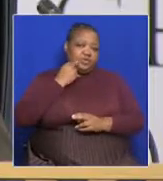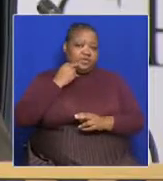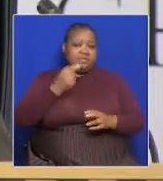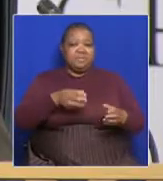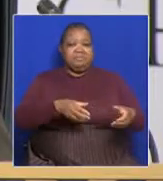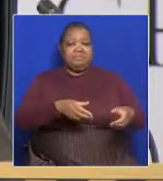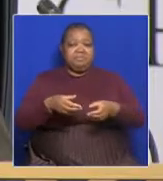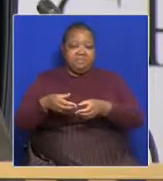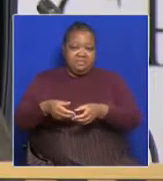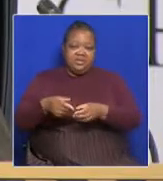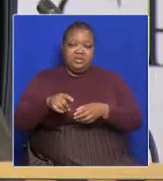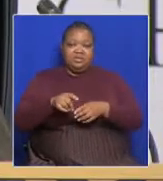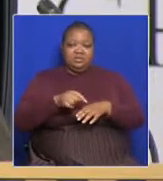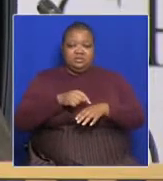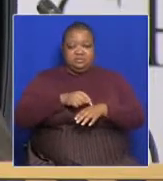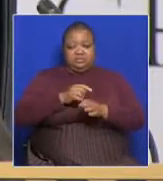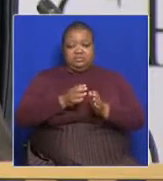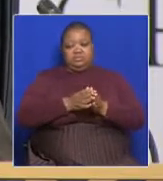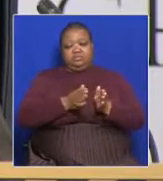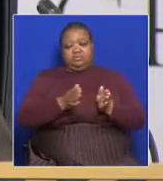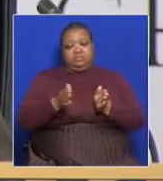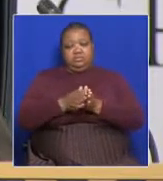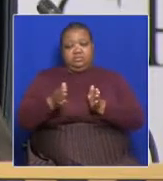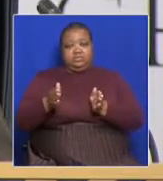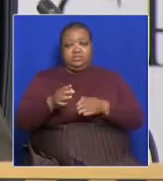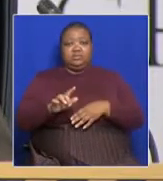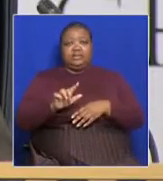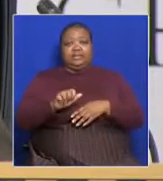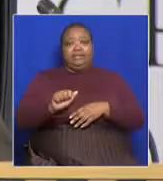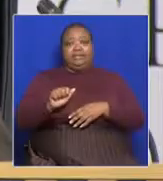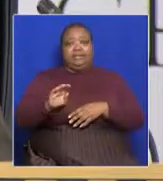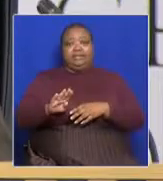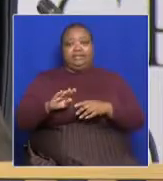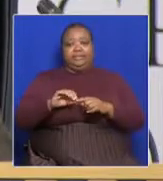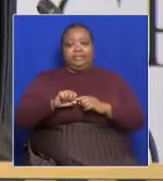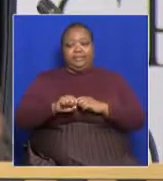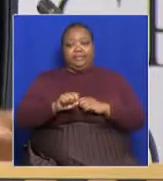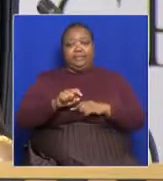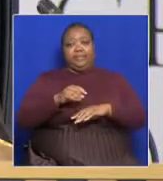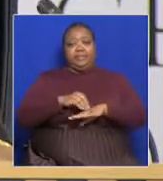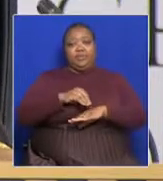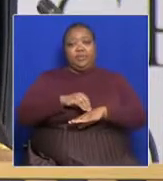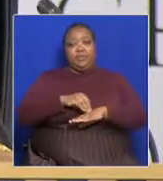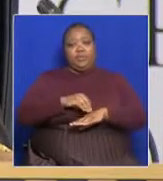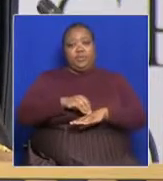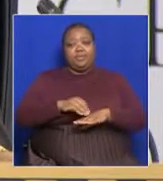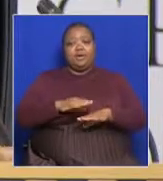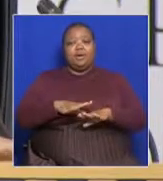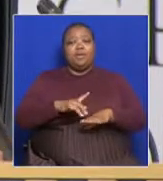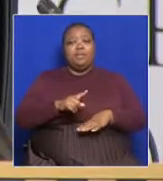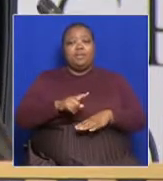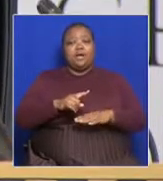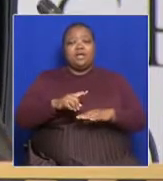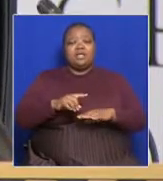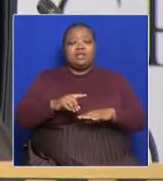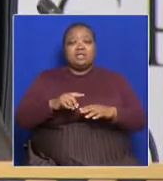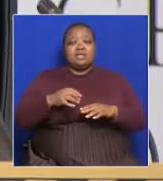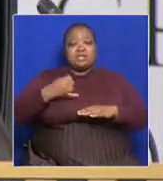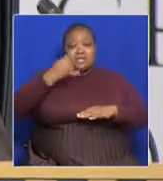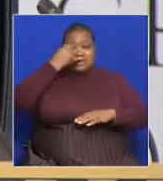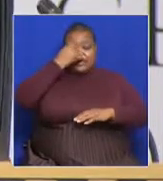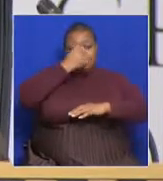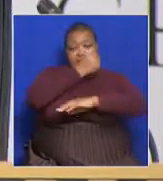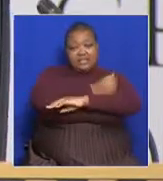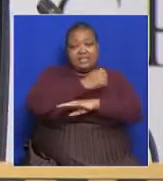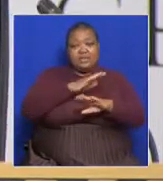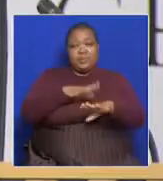the lab realized there is a problem here. More drugs are going to get stolen and it's going to point back to us. So I'm saying,